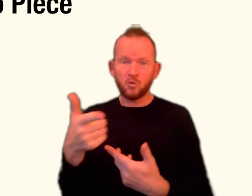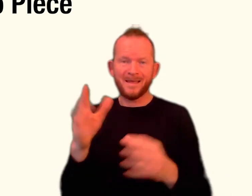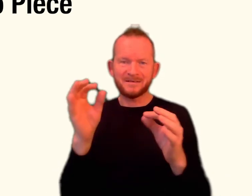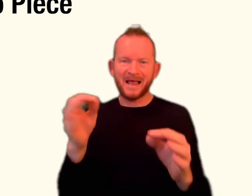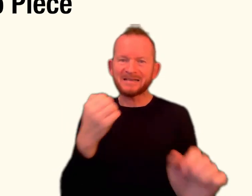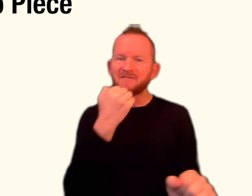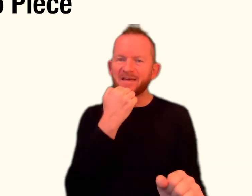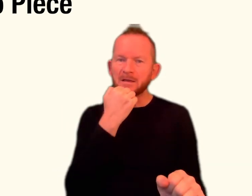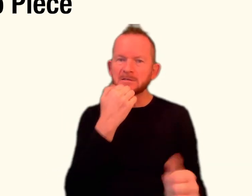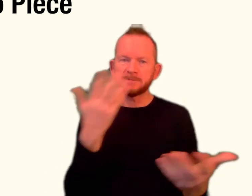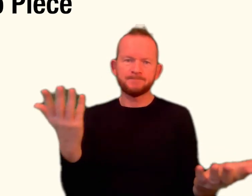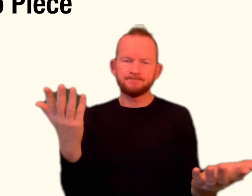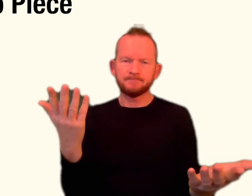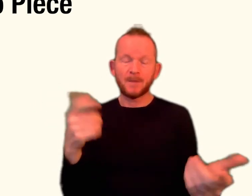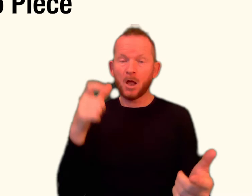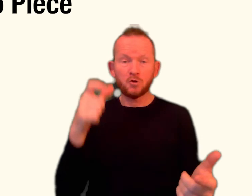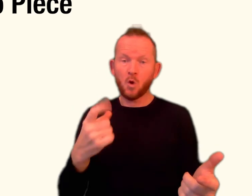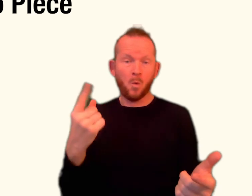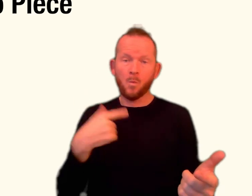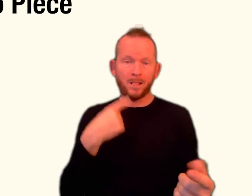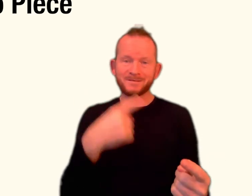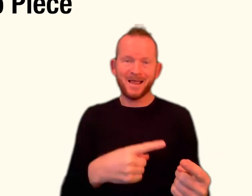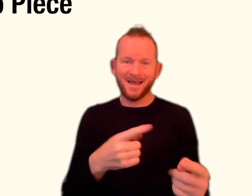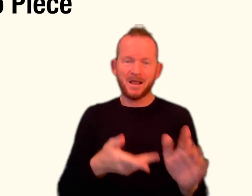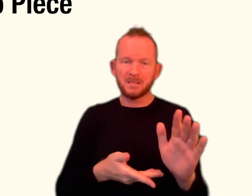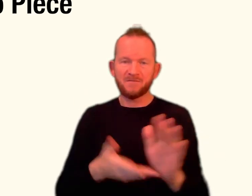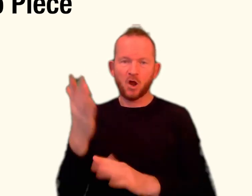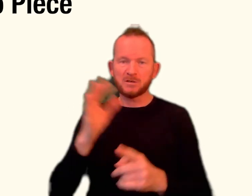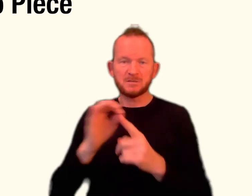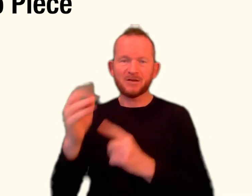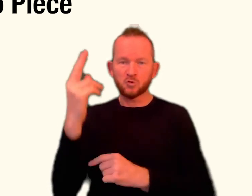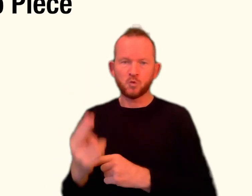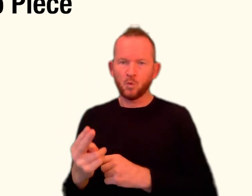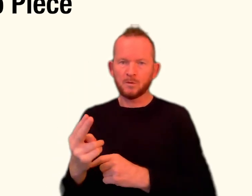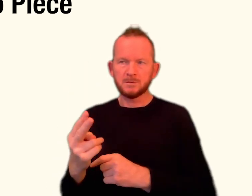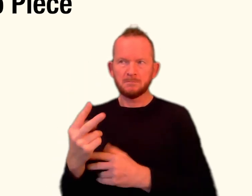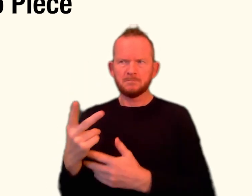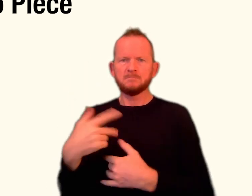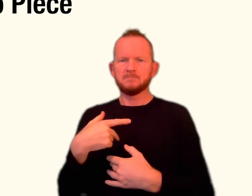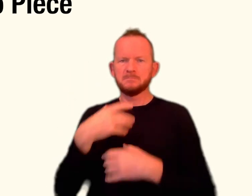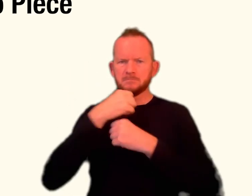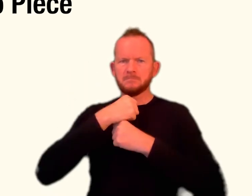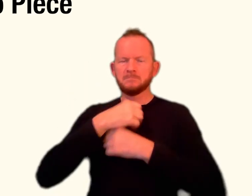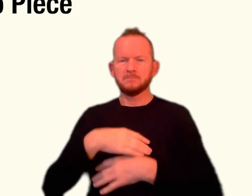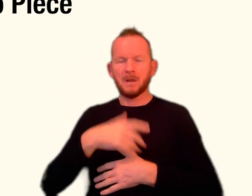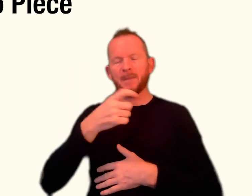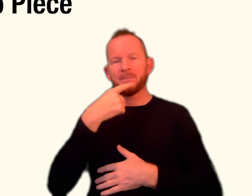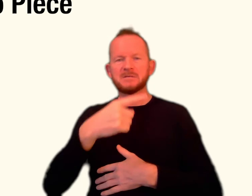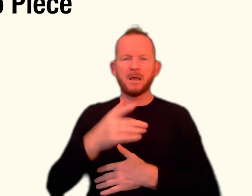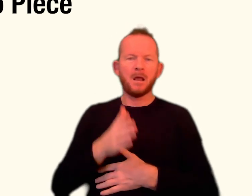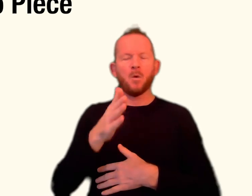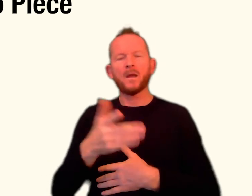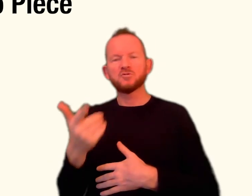figures, and nobody will say they've gone to special school. People will say they've went